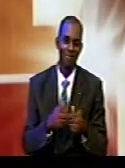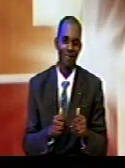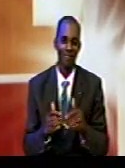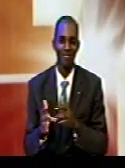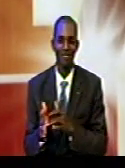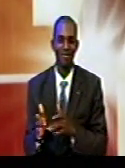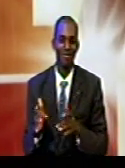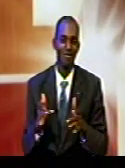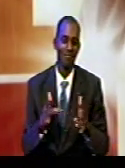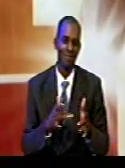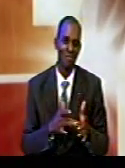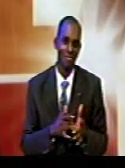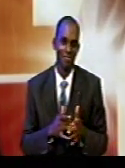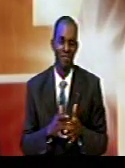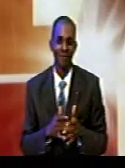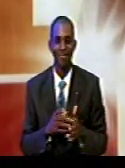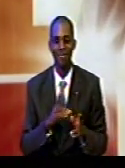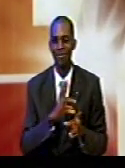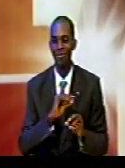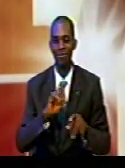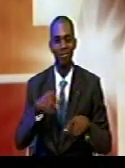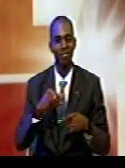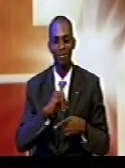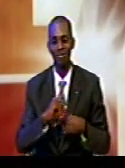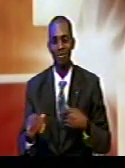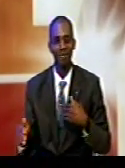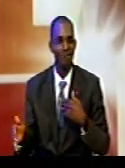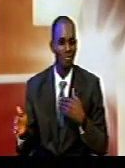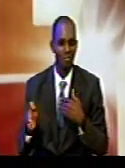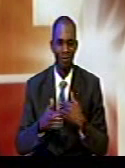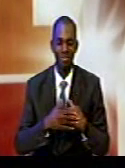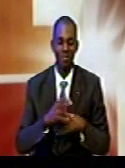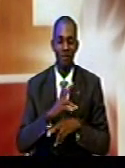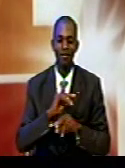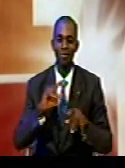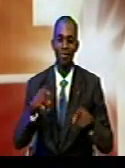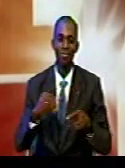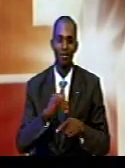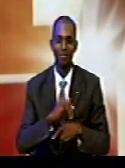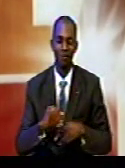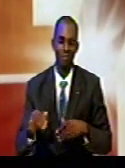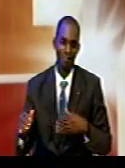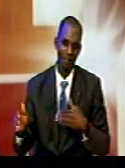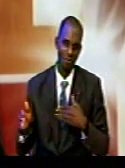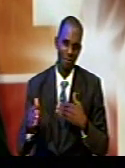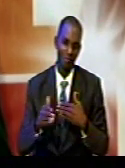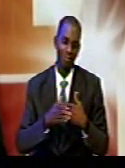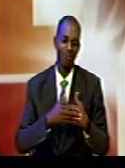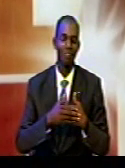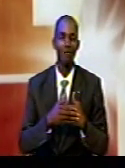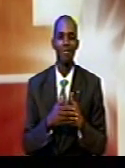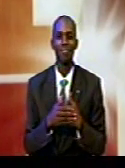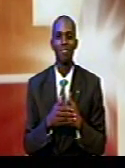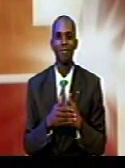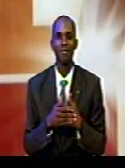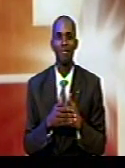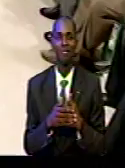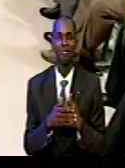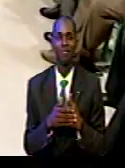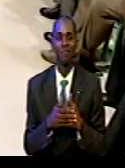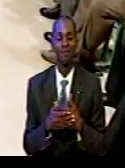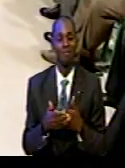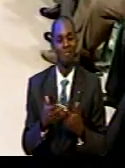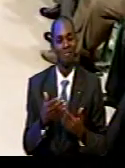have decided Amen. To follow Jesus. Thank you. Thank you. No turning